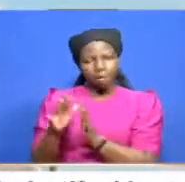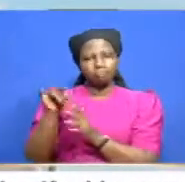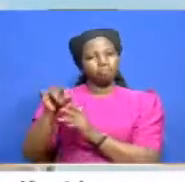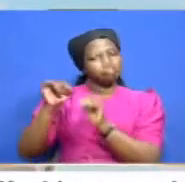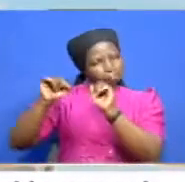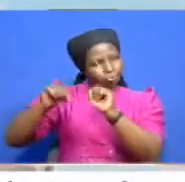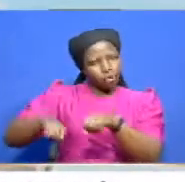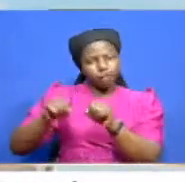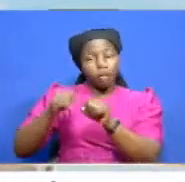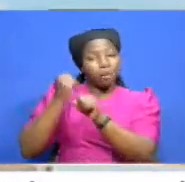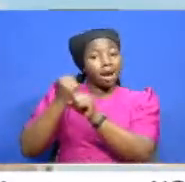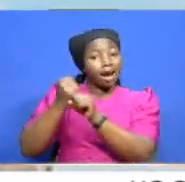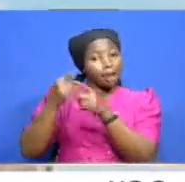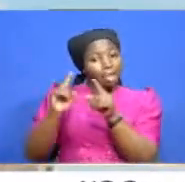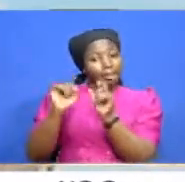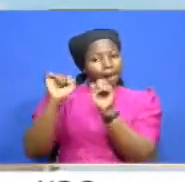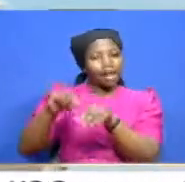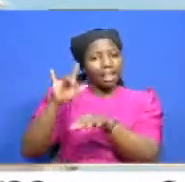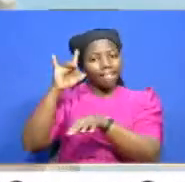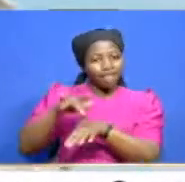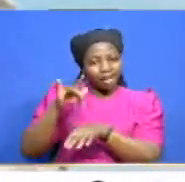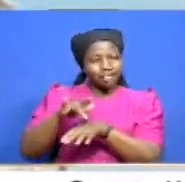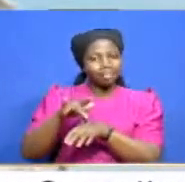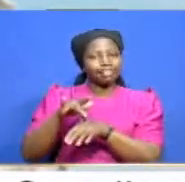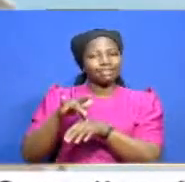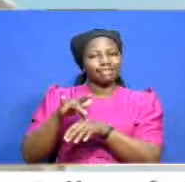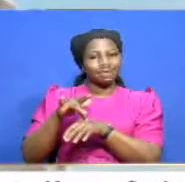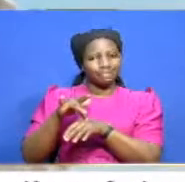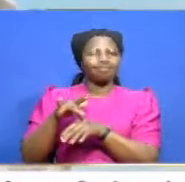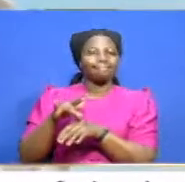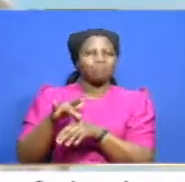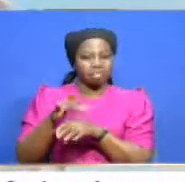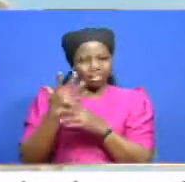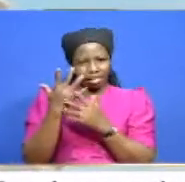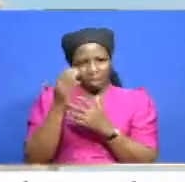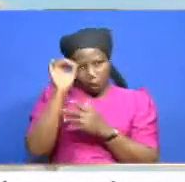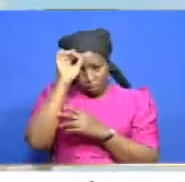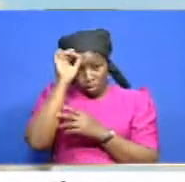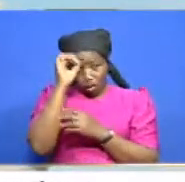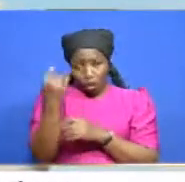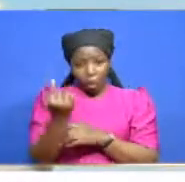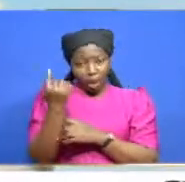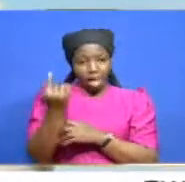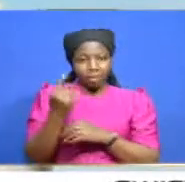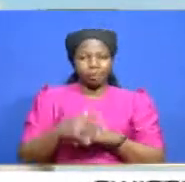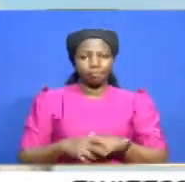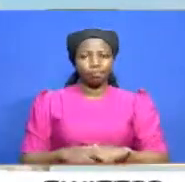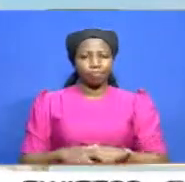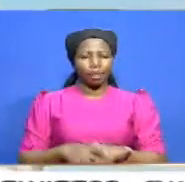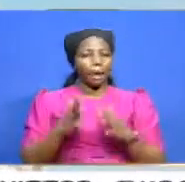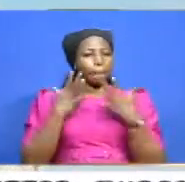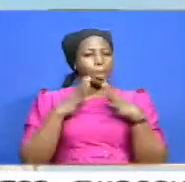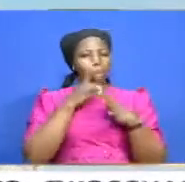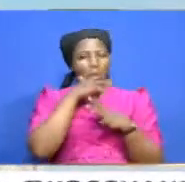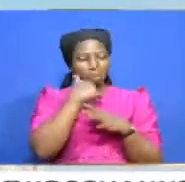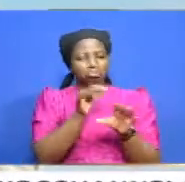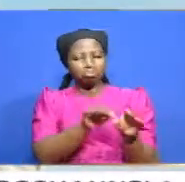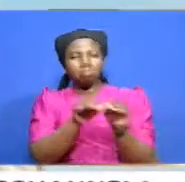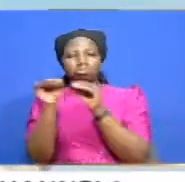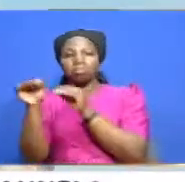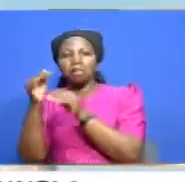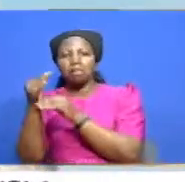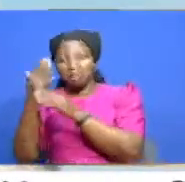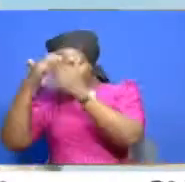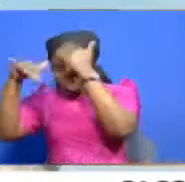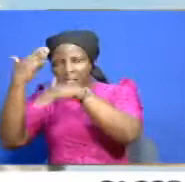But it could have affected the perception only, not because those who are going to transit to university are weak. It